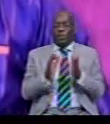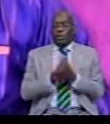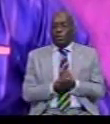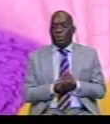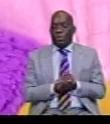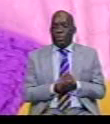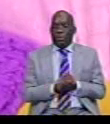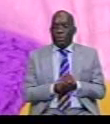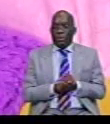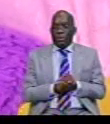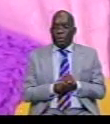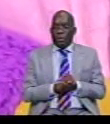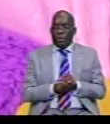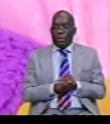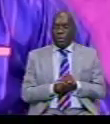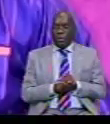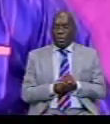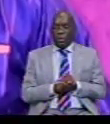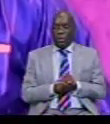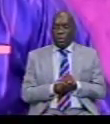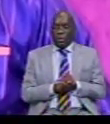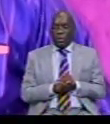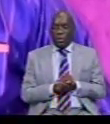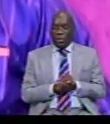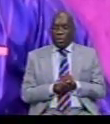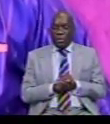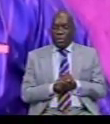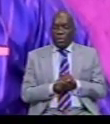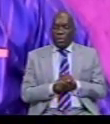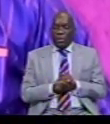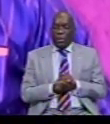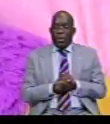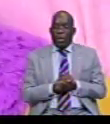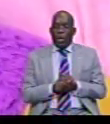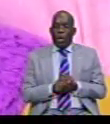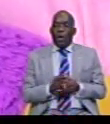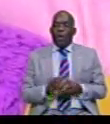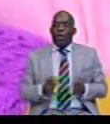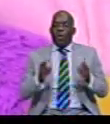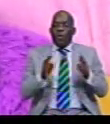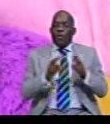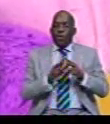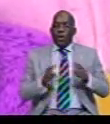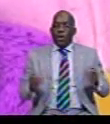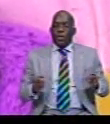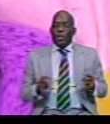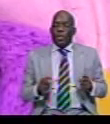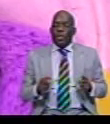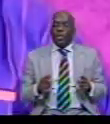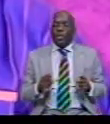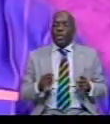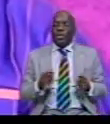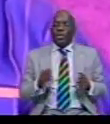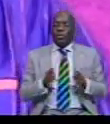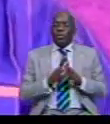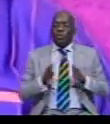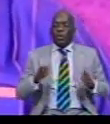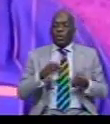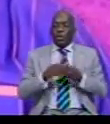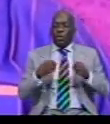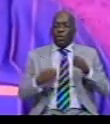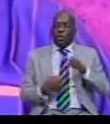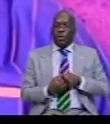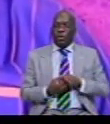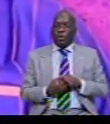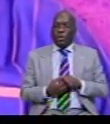Johnson, there is trouble. A very big one at that. Trouble? What is it? You see,